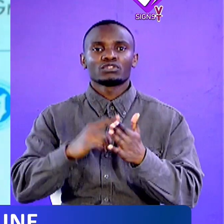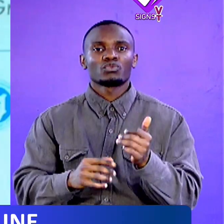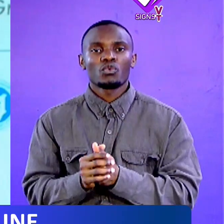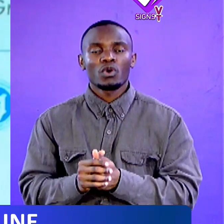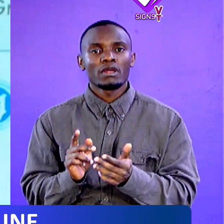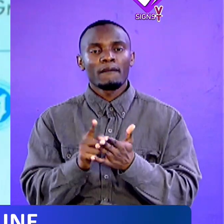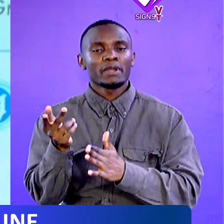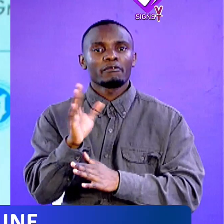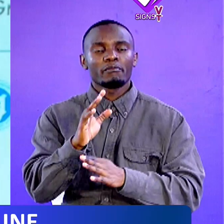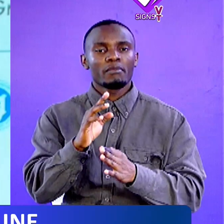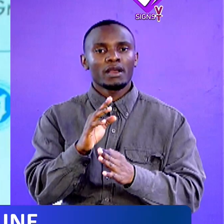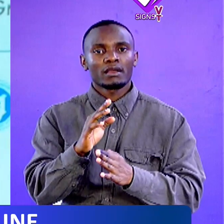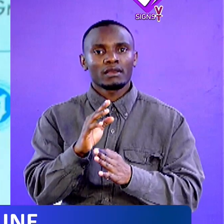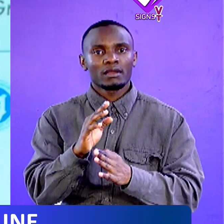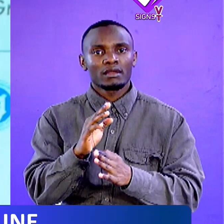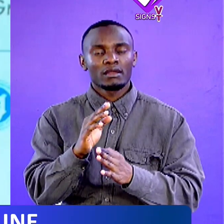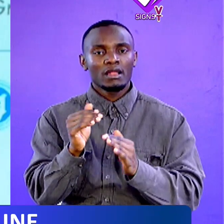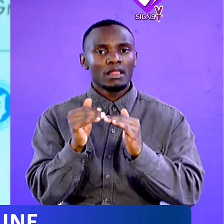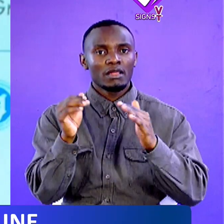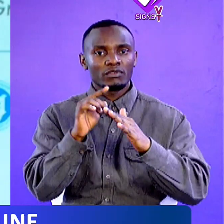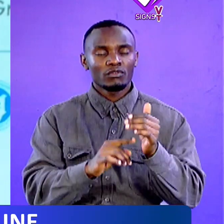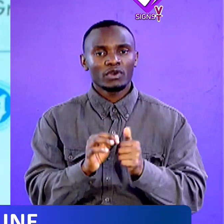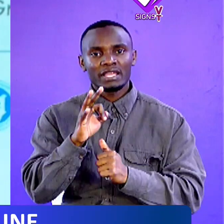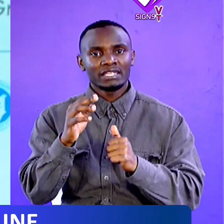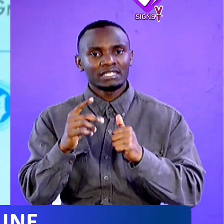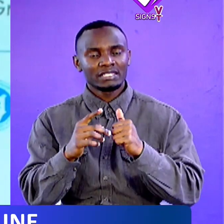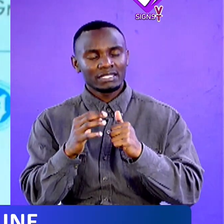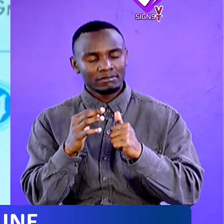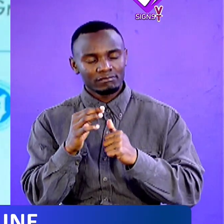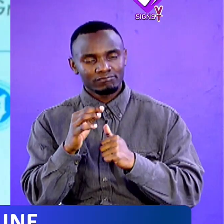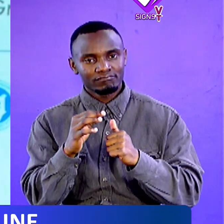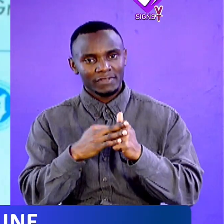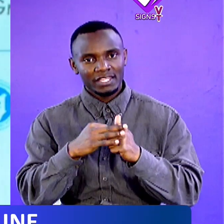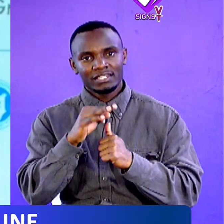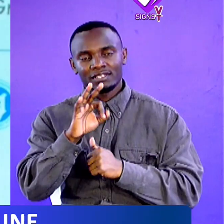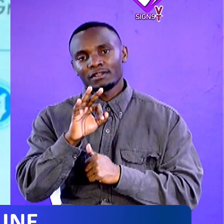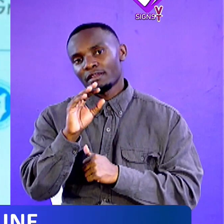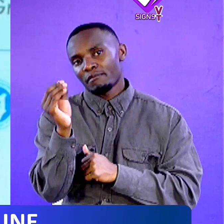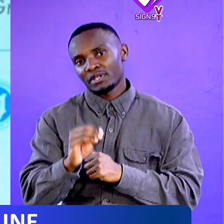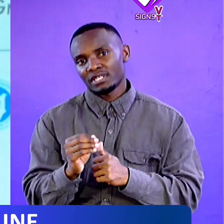83.3%. I want to persuade my good friends,